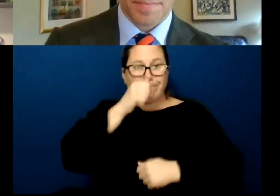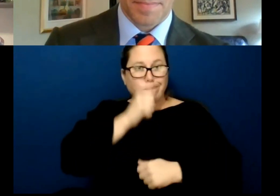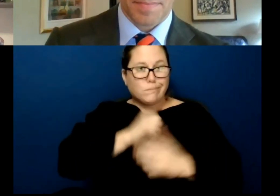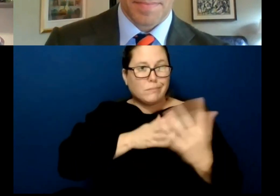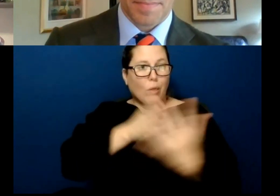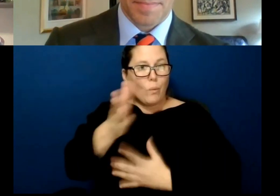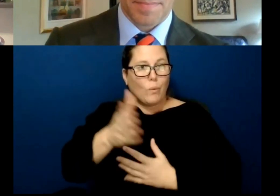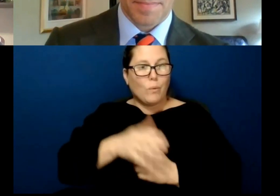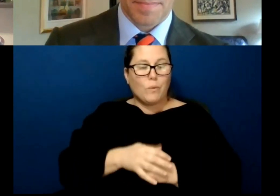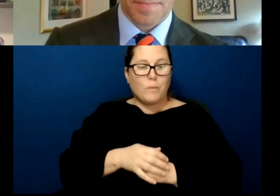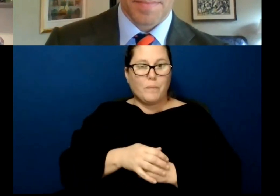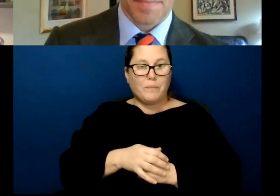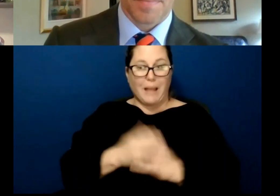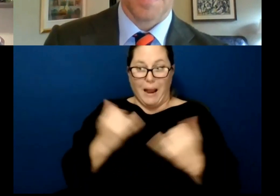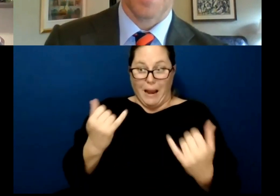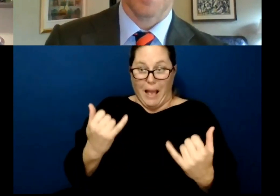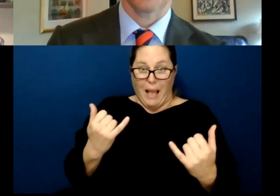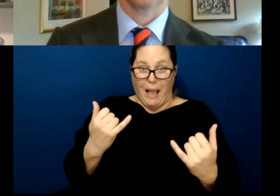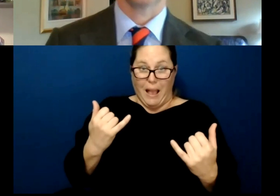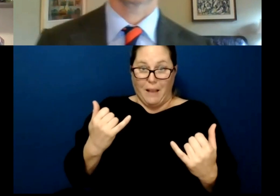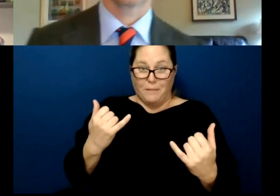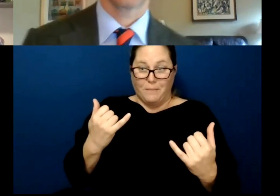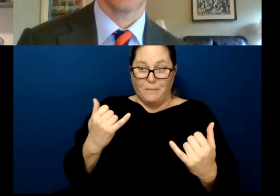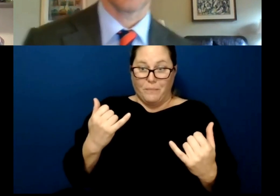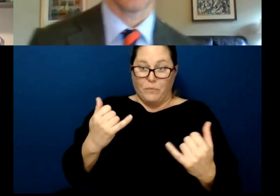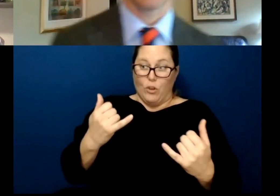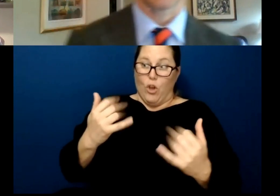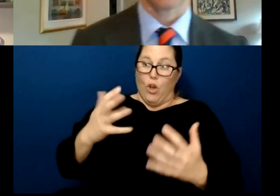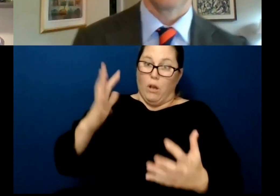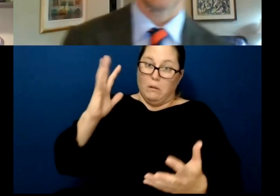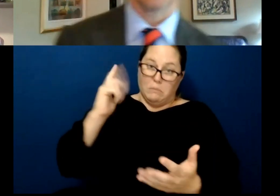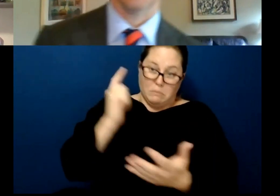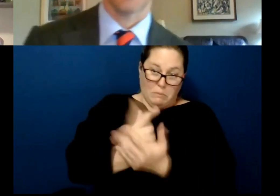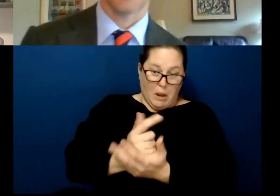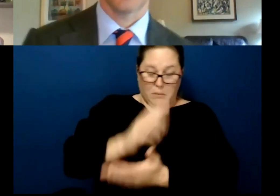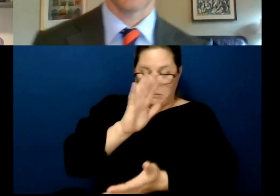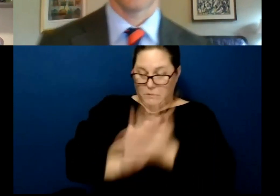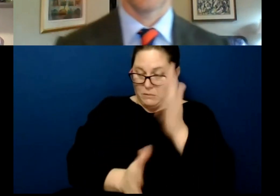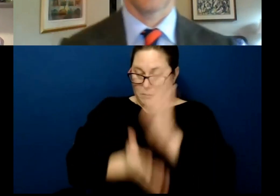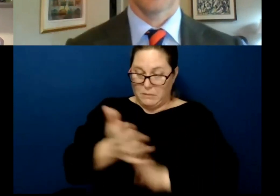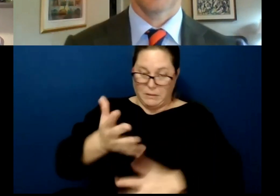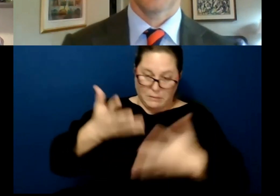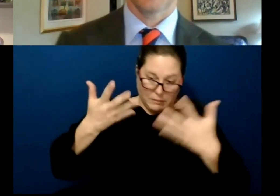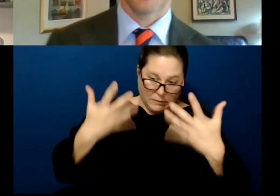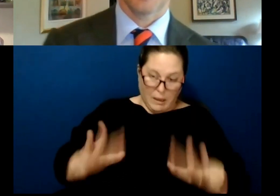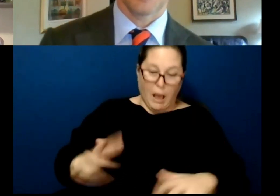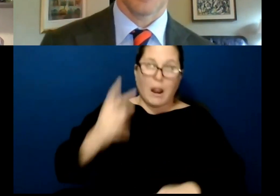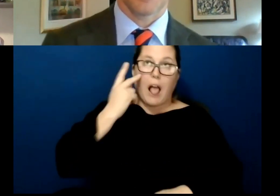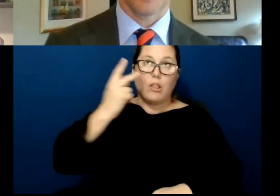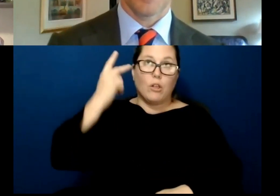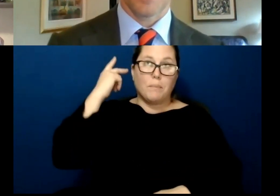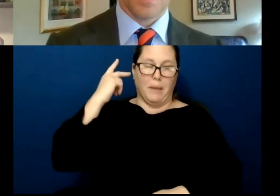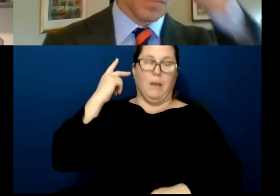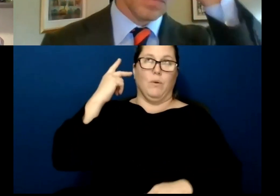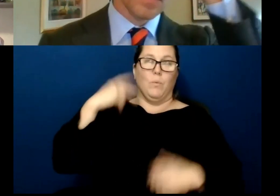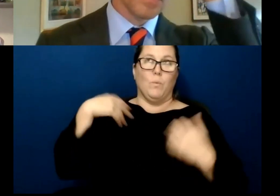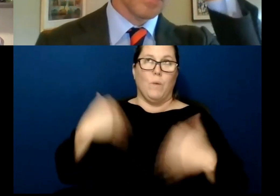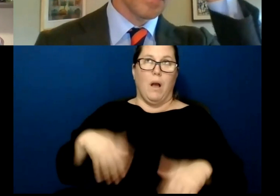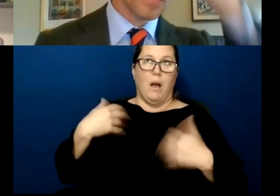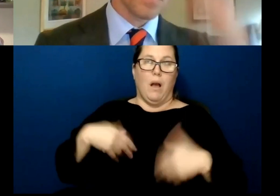Looking back on that, as after it's over, you look and you marvel and you think, oh my gosh, I did that. And it's a